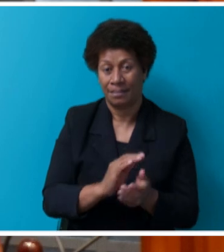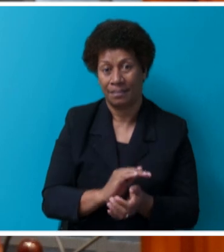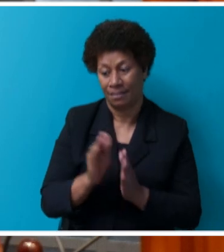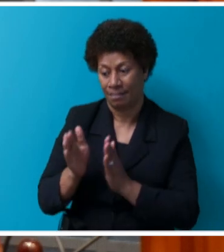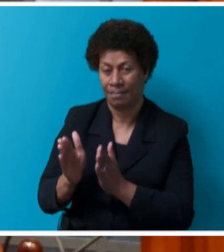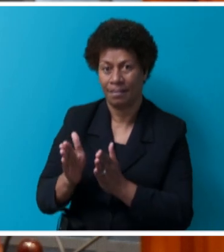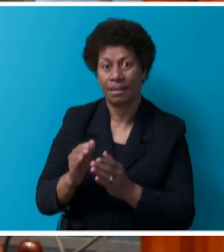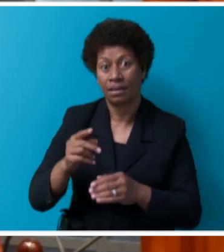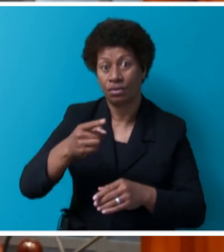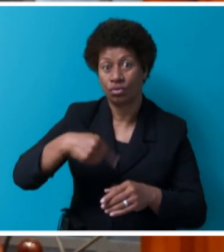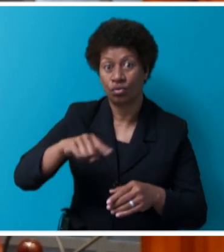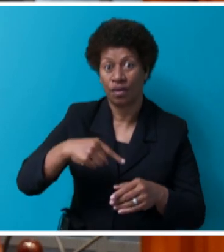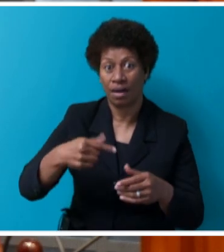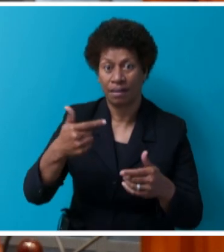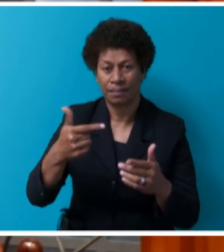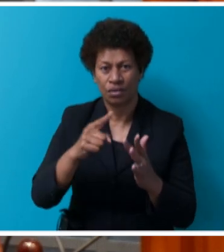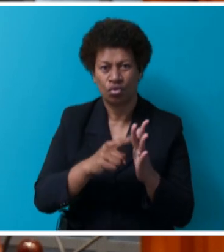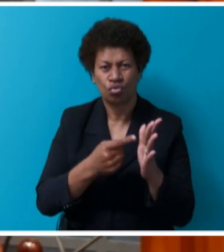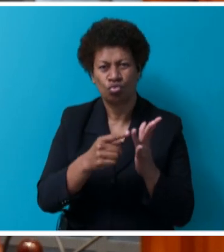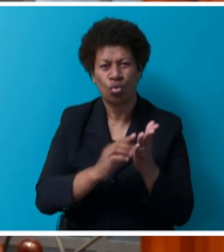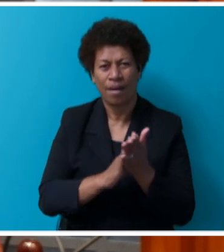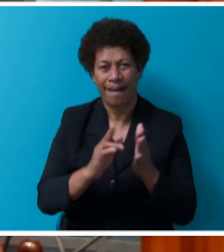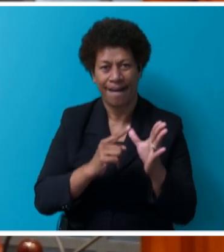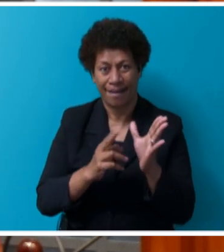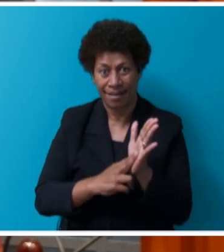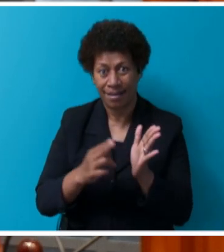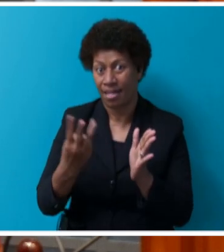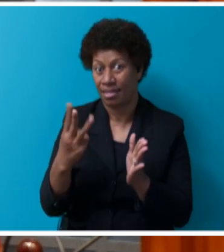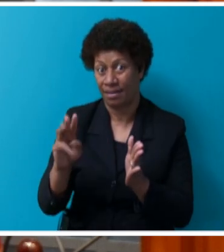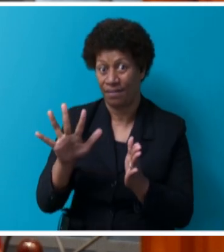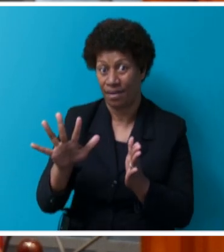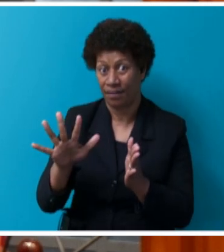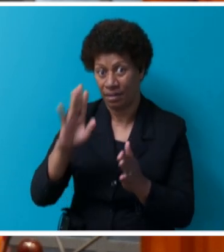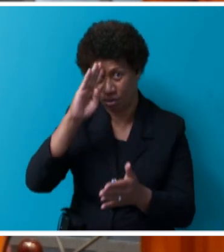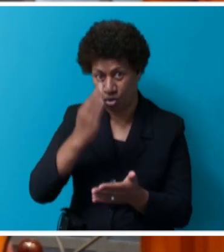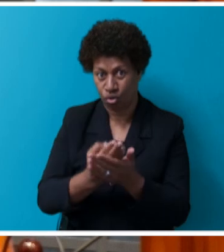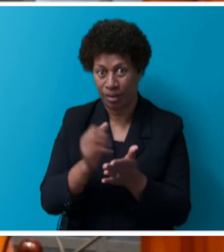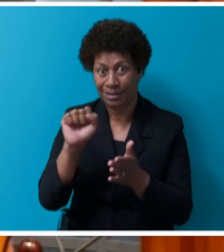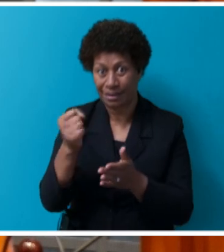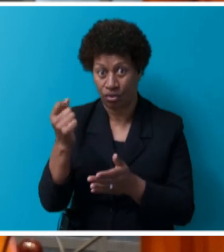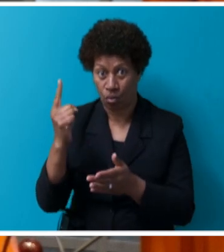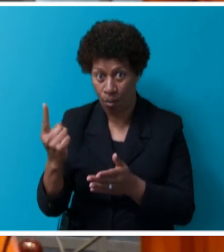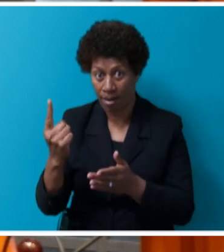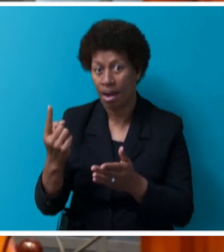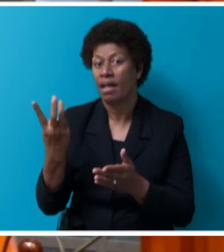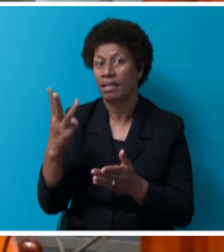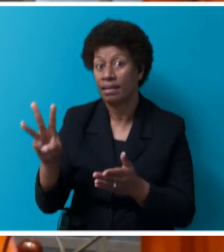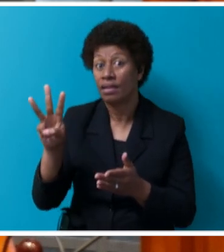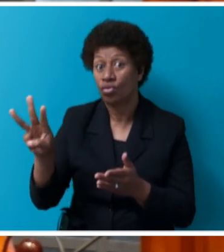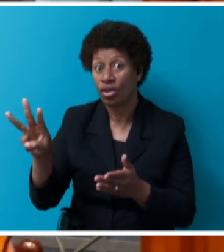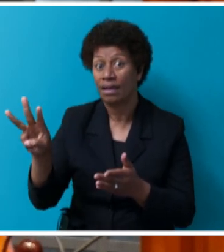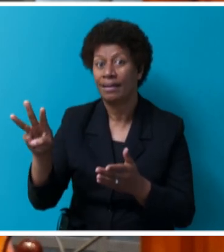schools in the Suva districts are Chauhan Kindergarten. They have 35 students in session 1 and 33 students